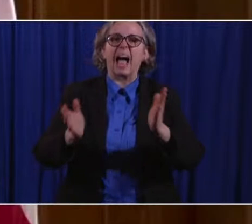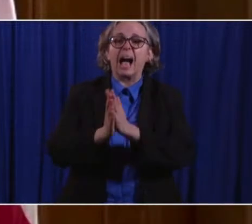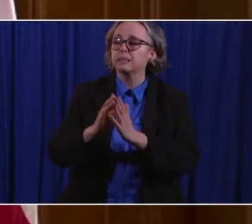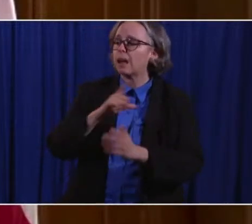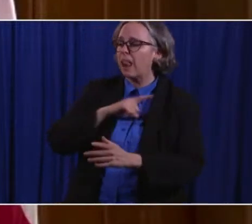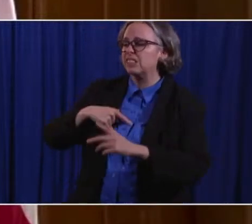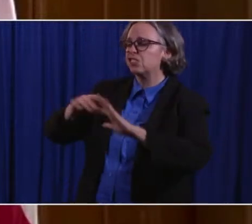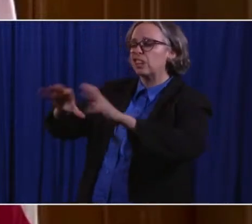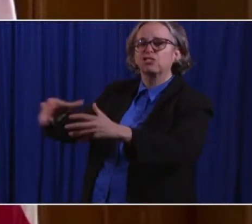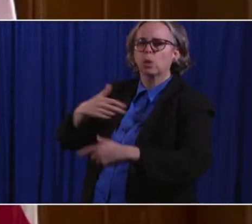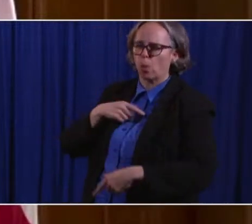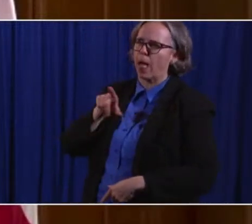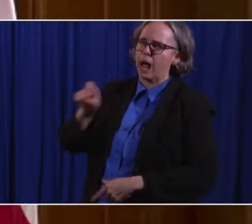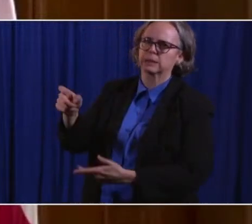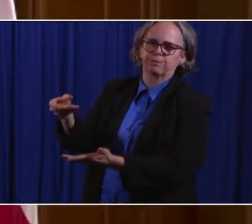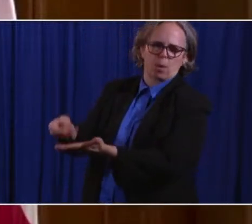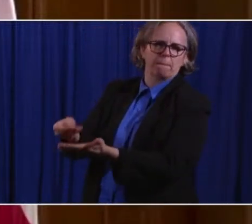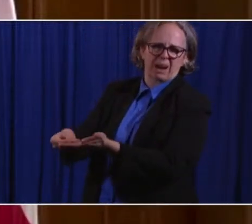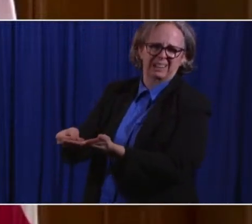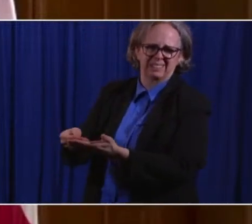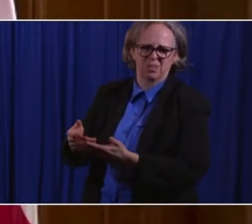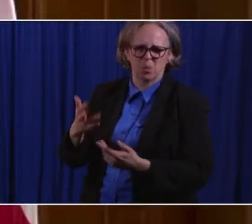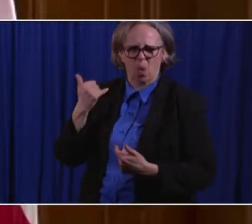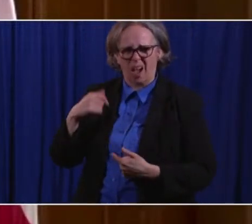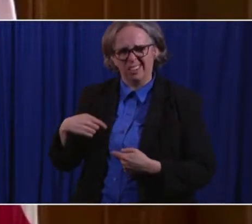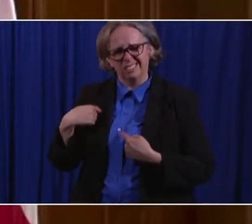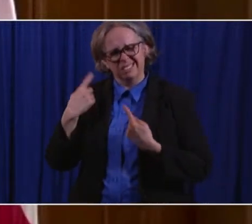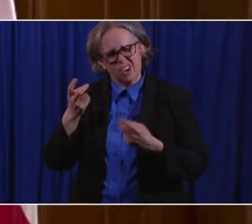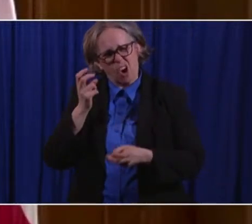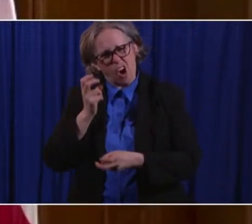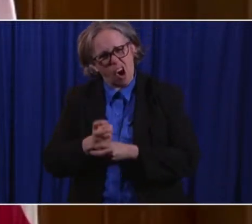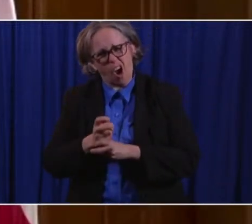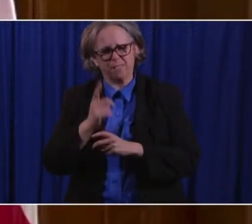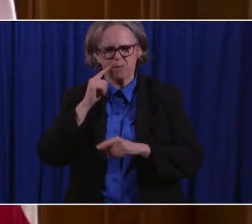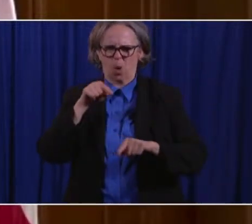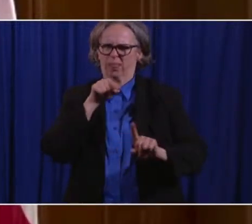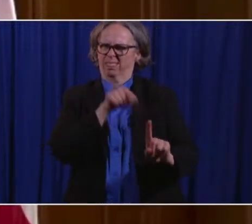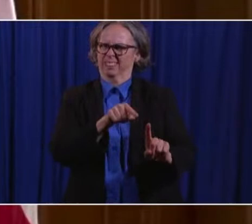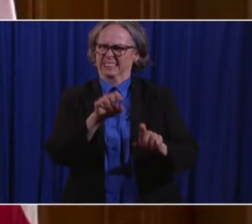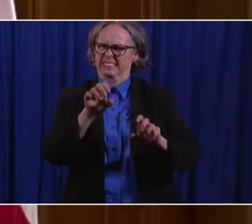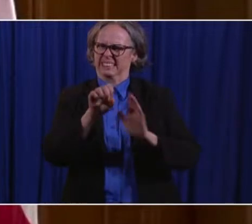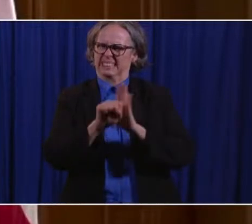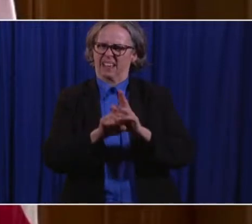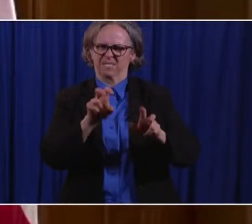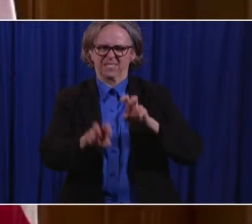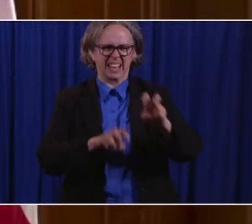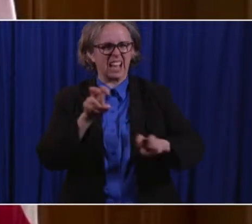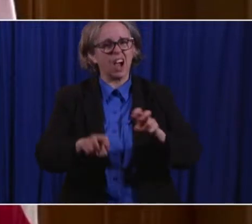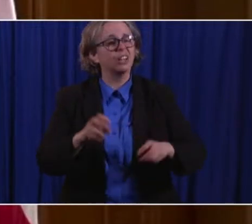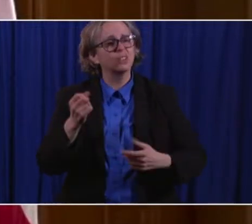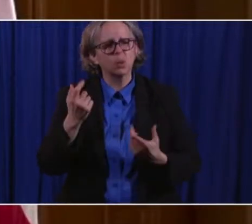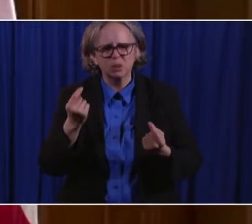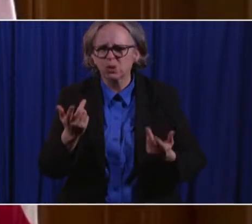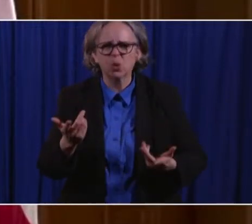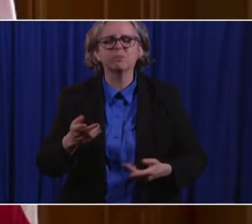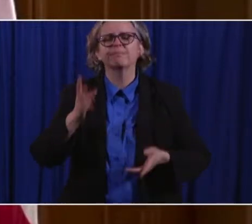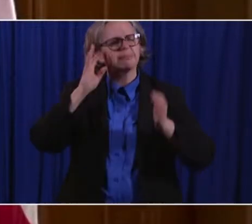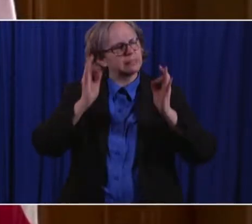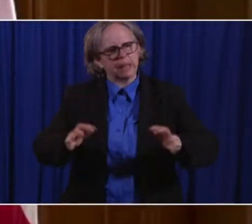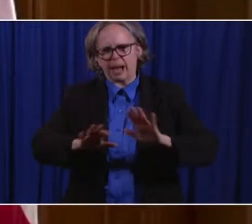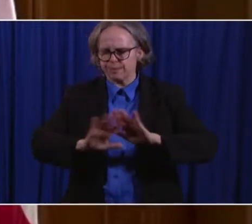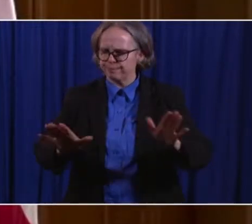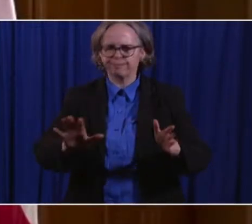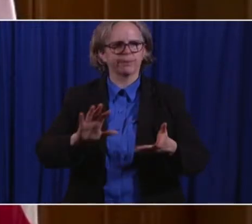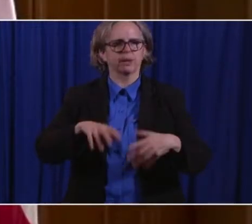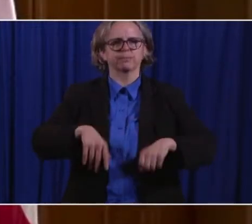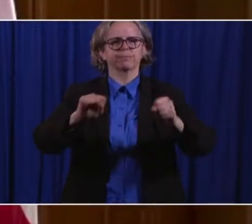fair. State fair made the decision to go to a junior fair. And